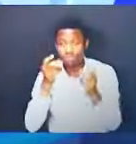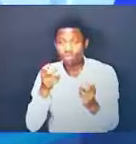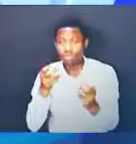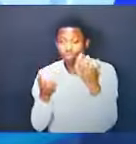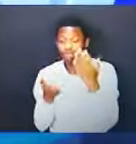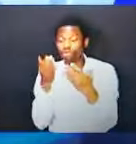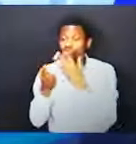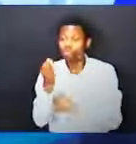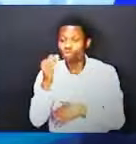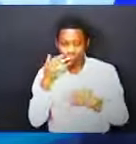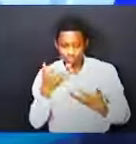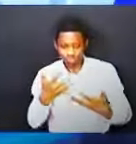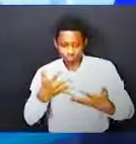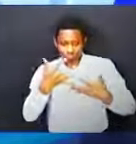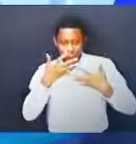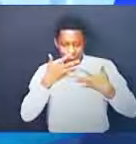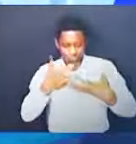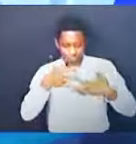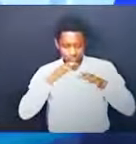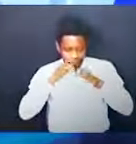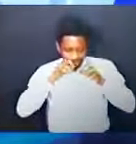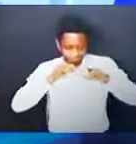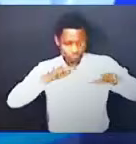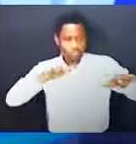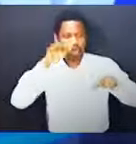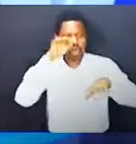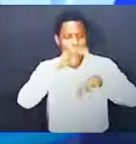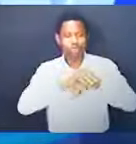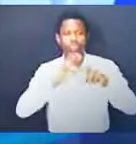on hume enfenguso. And breathe upon our efforts.